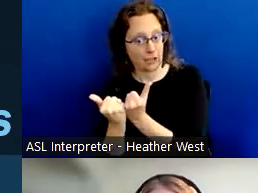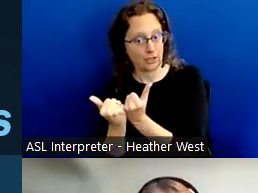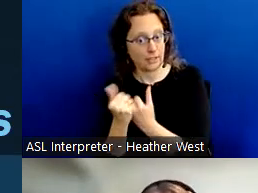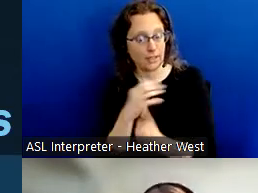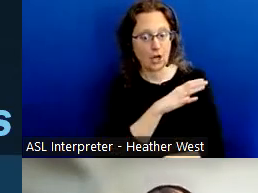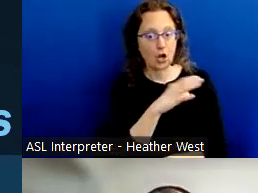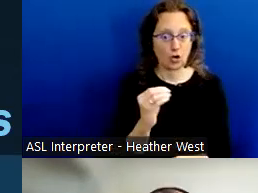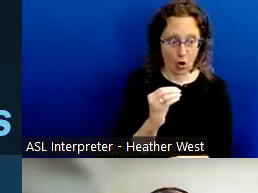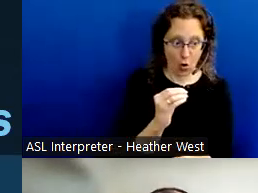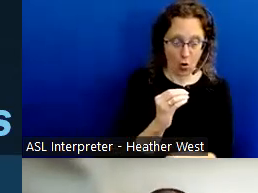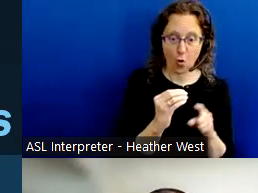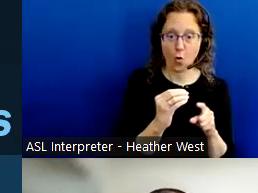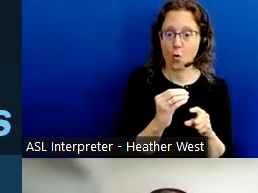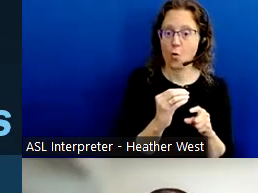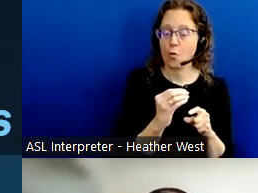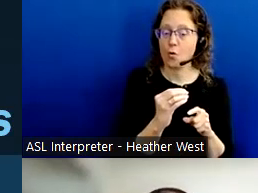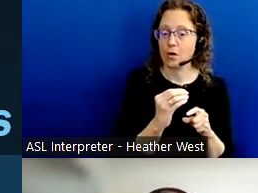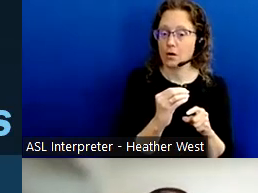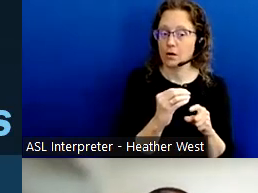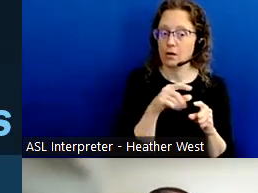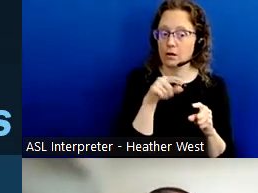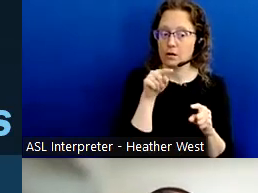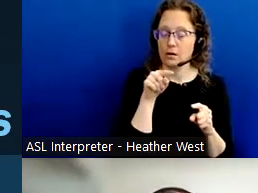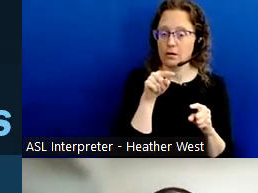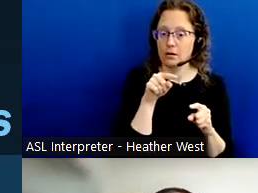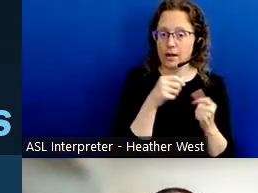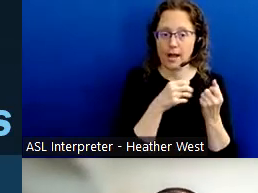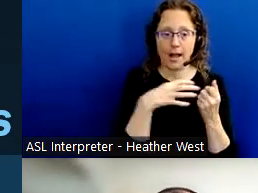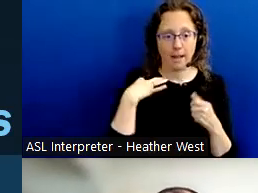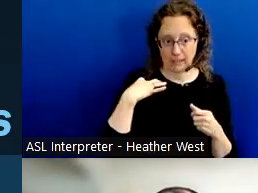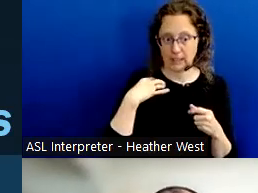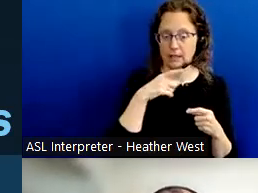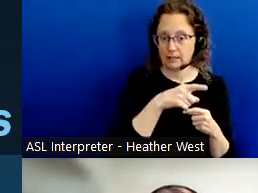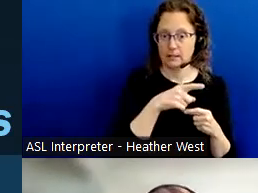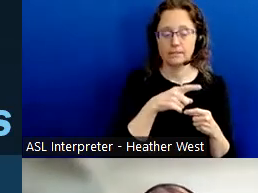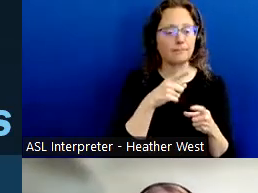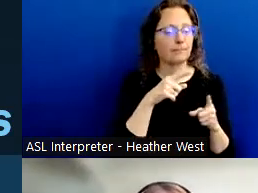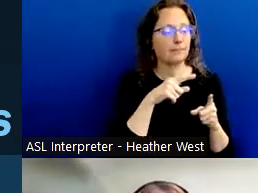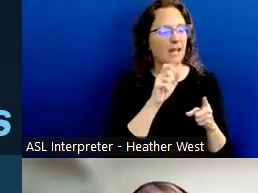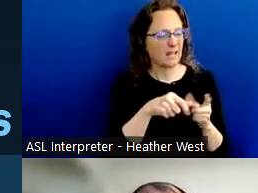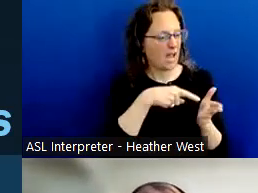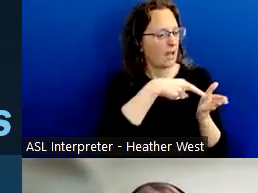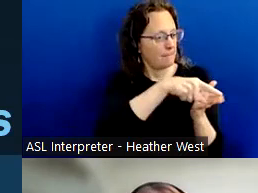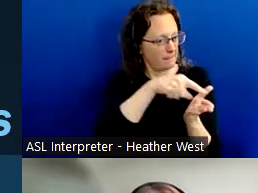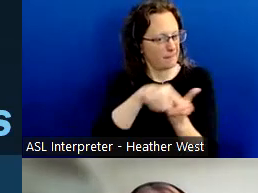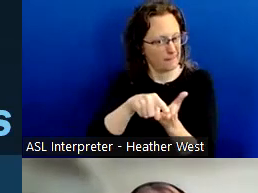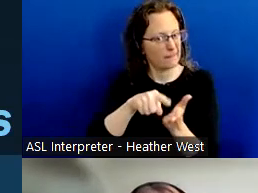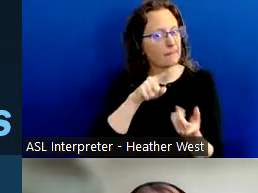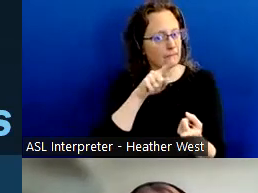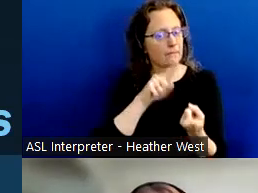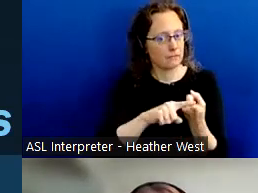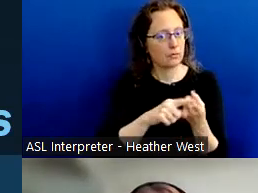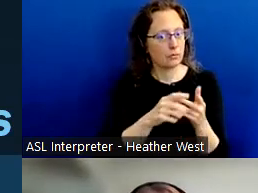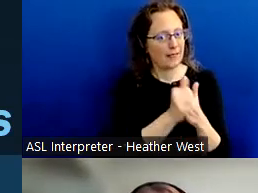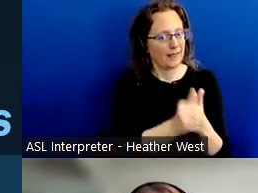partnership, co-applicants would be compensated to lead key elements of the project. In addition to that, a consultant team would be procured